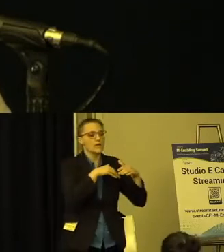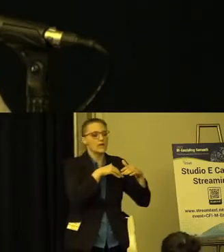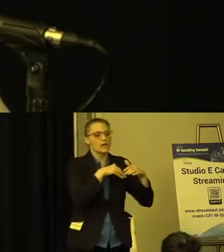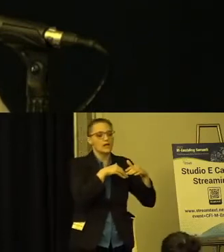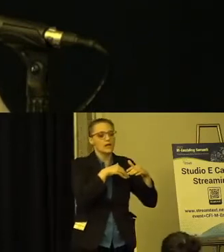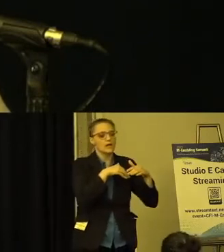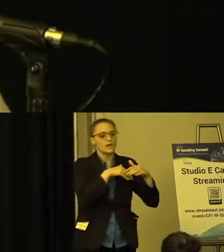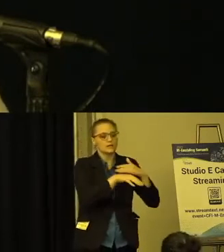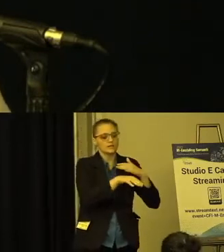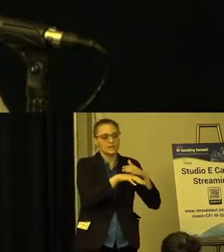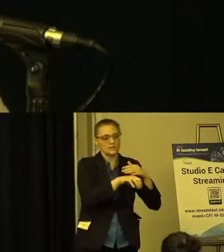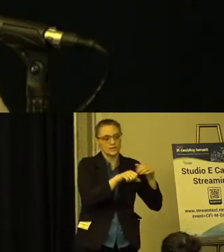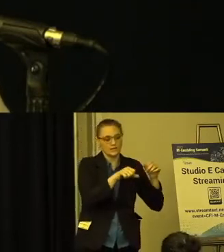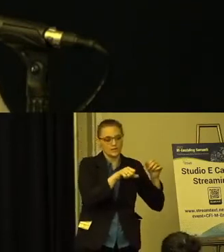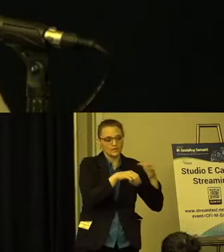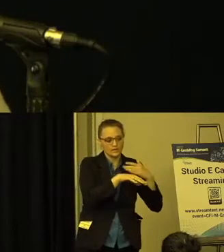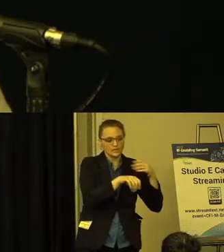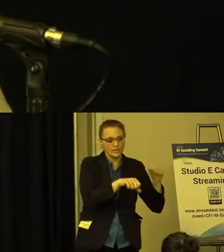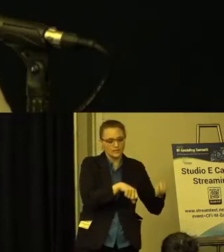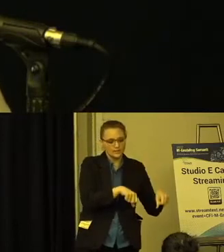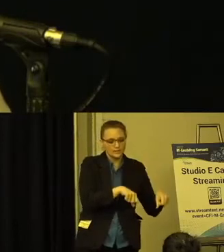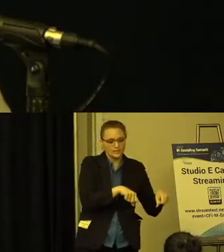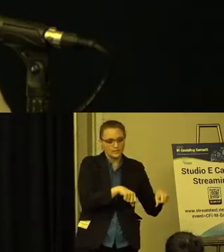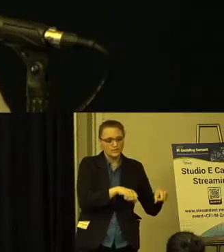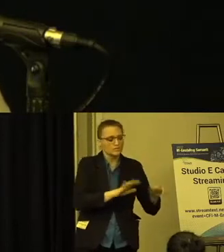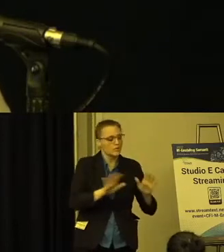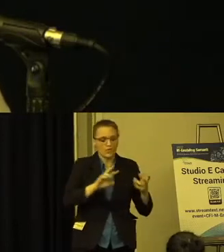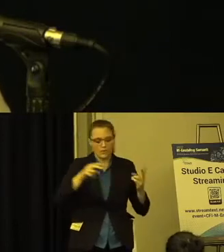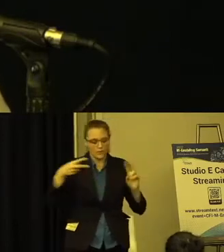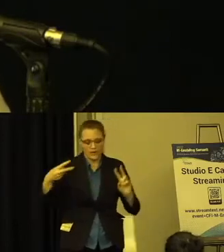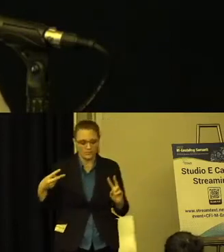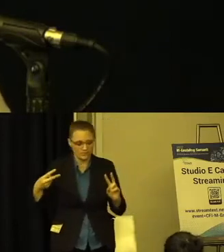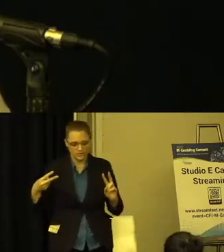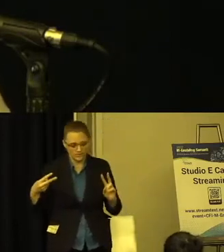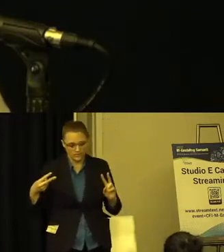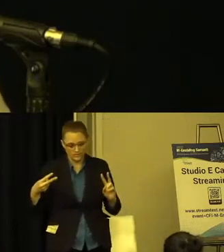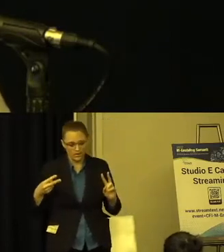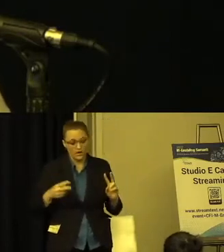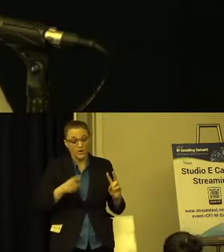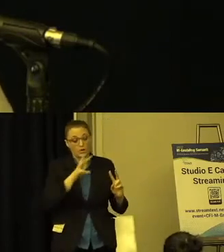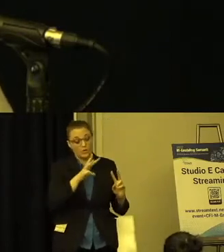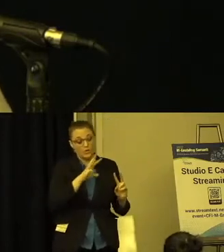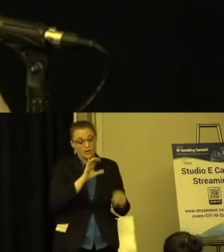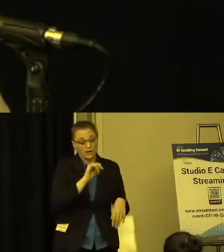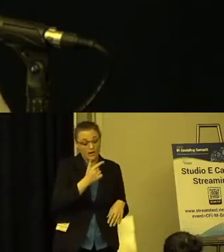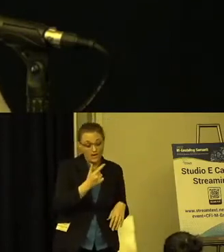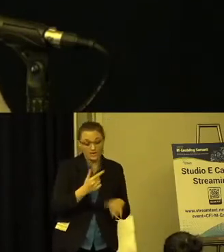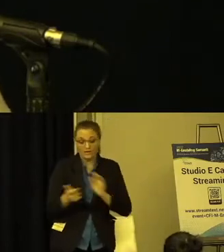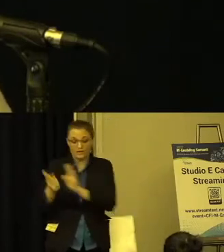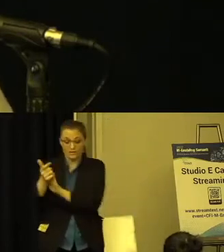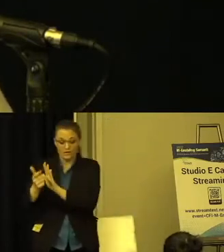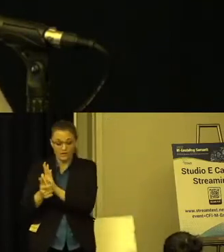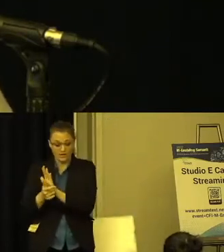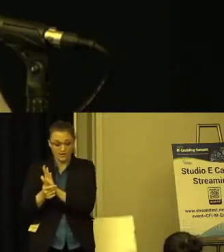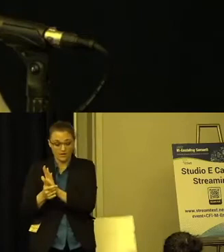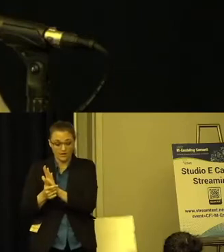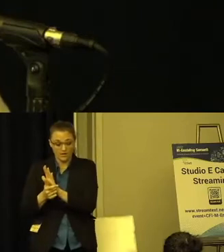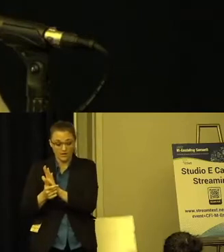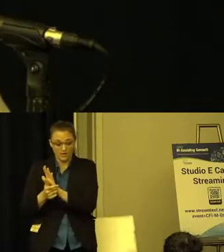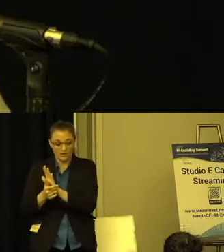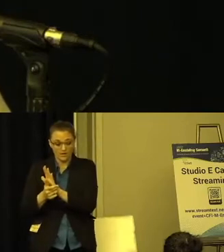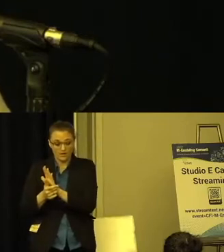accessibility with, or the other way around, they equate WCAG with the law with